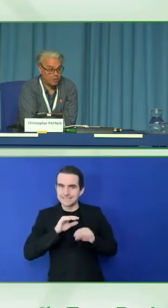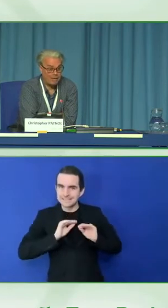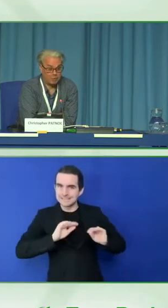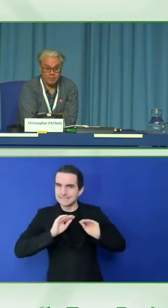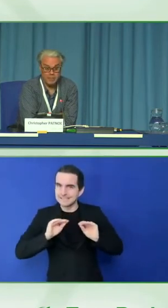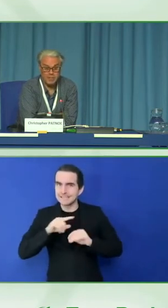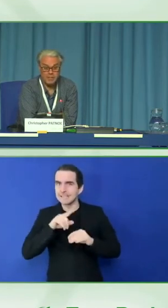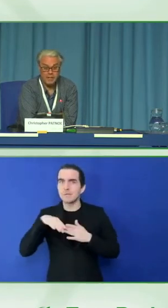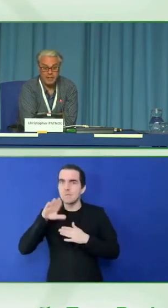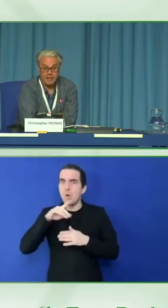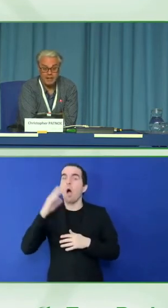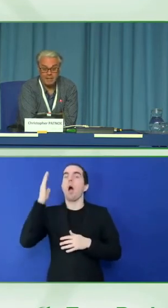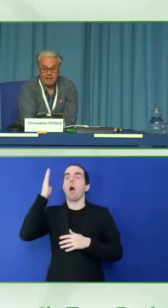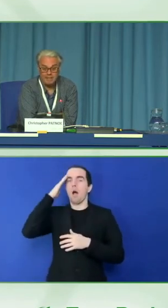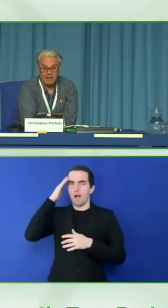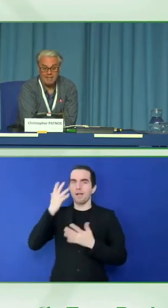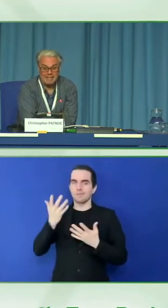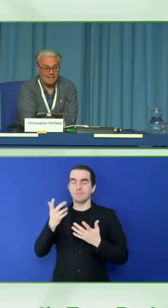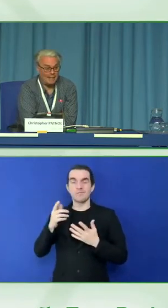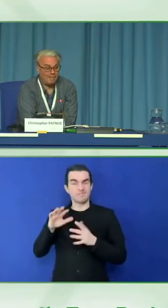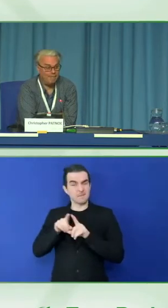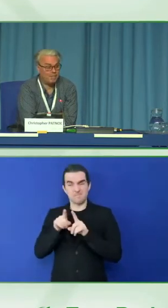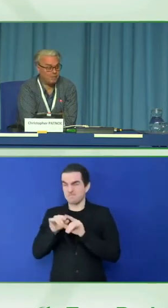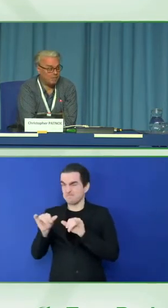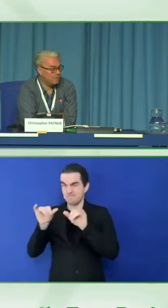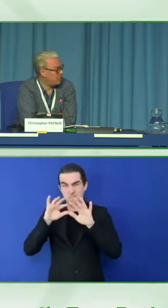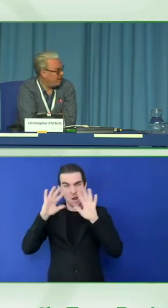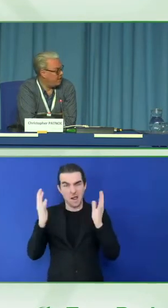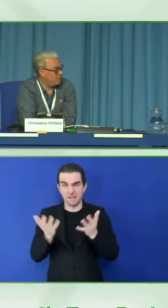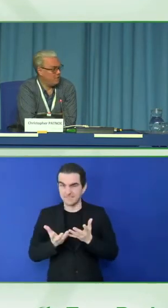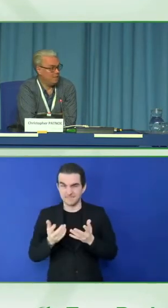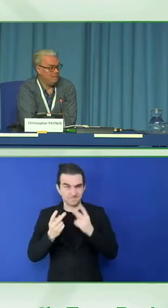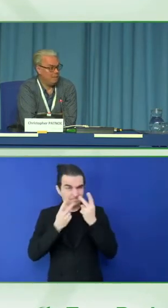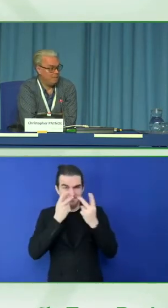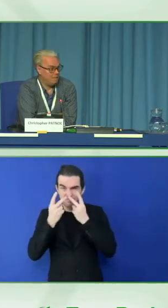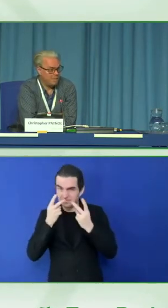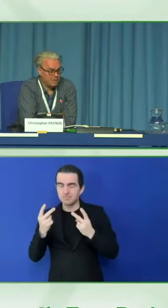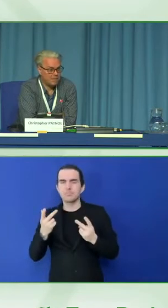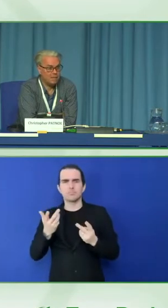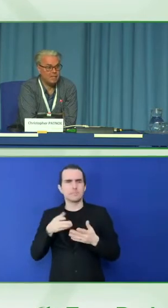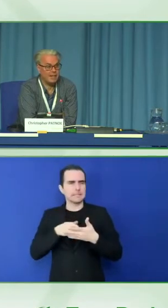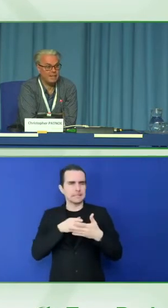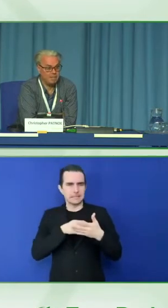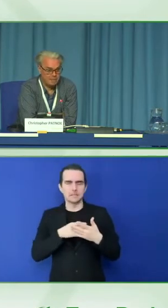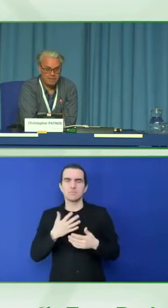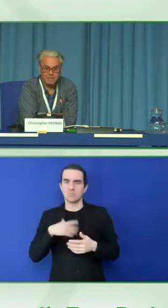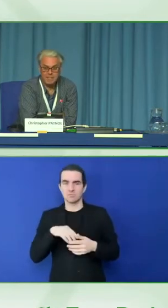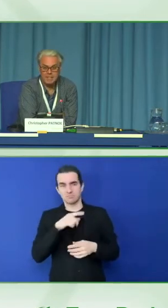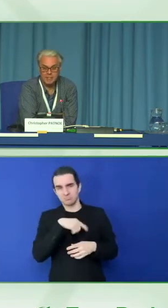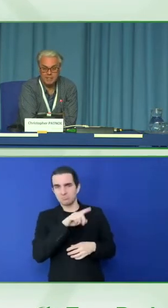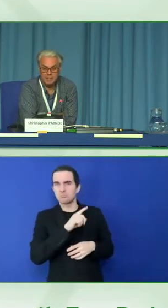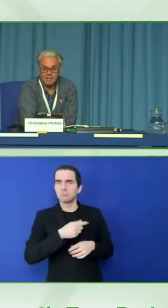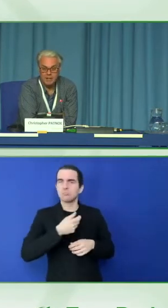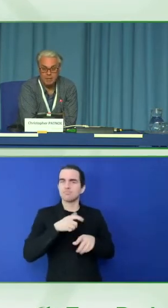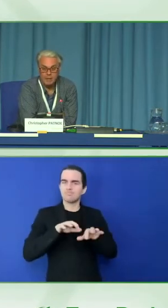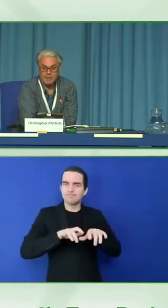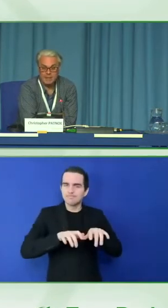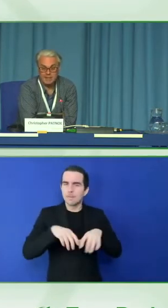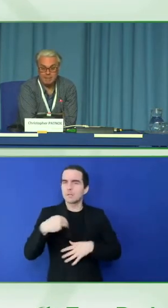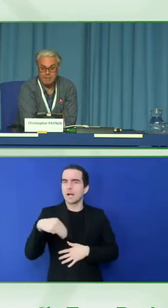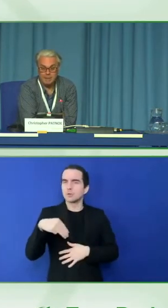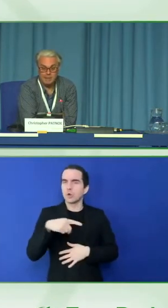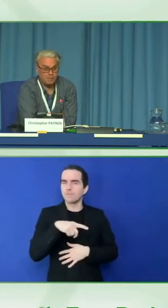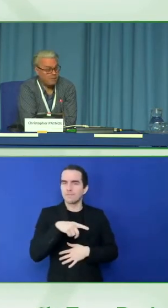Bowl commercial afterwards. I've seen a visceral change in business contacts and business conversations